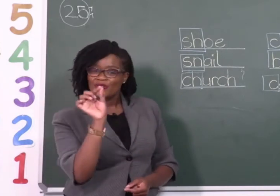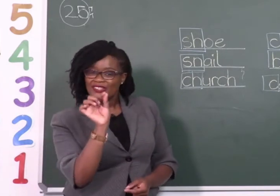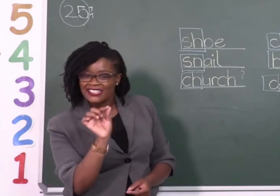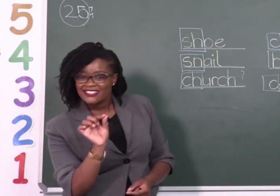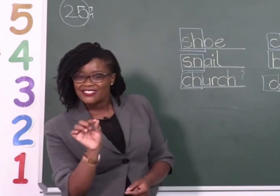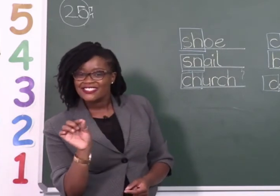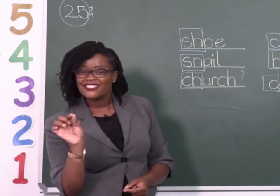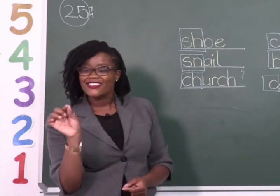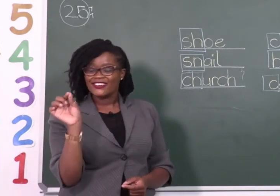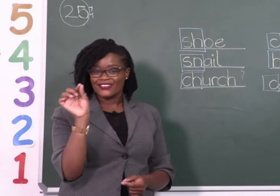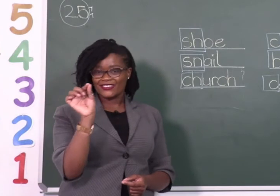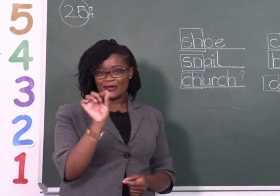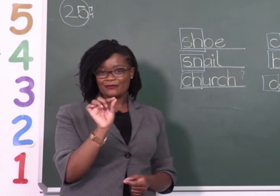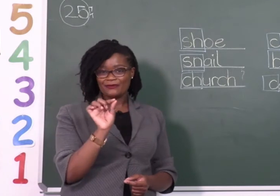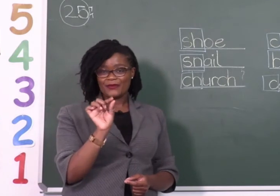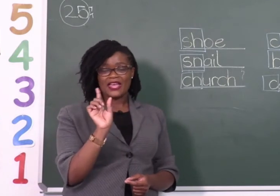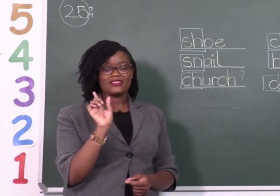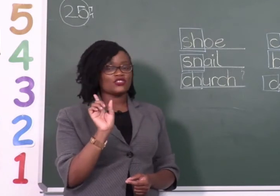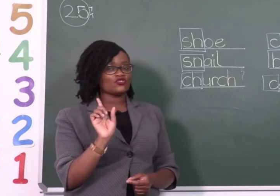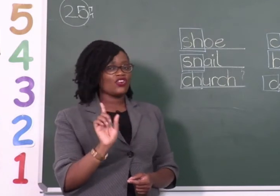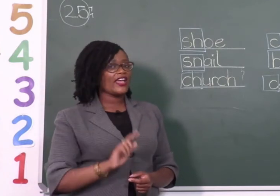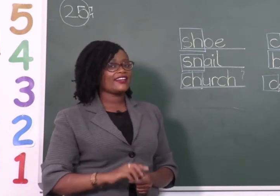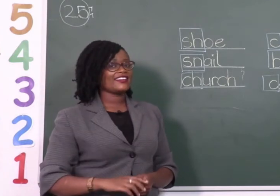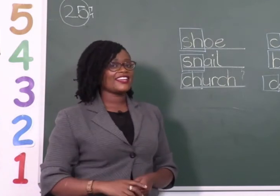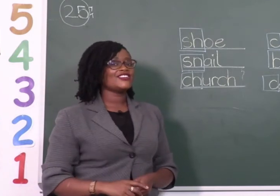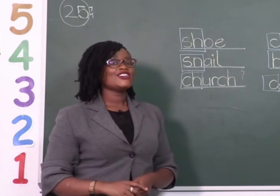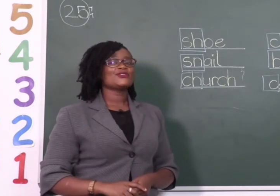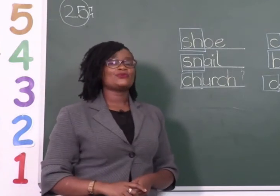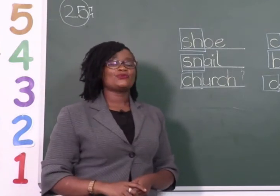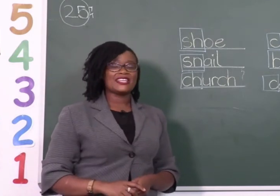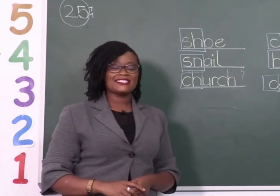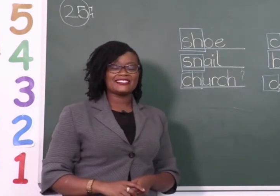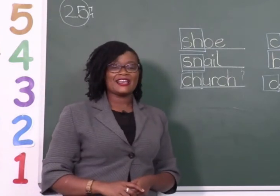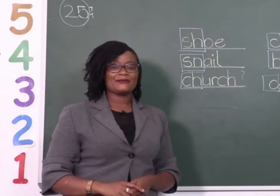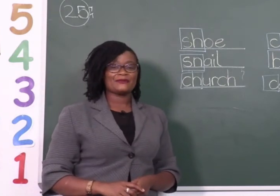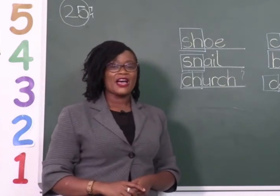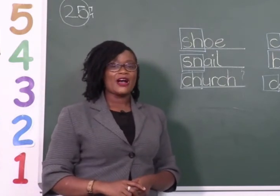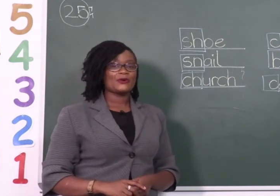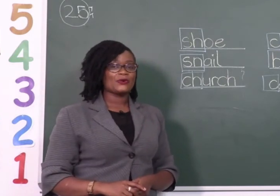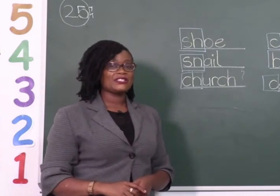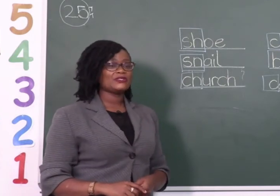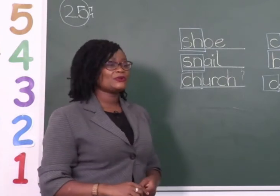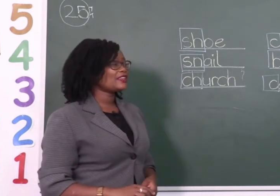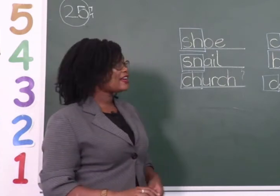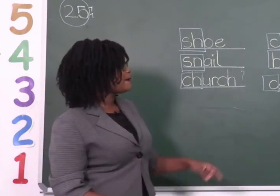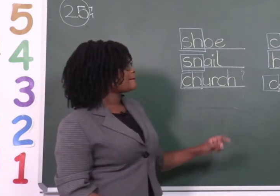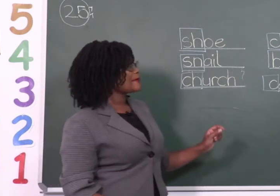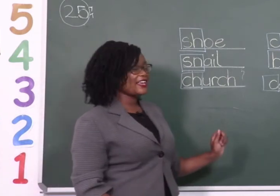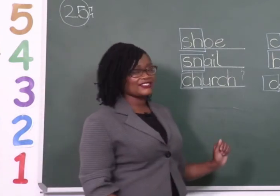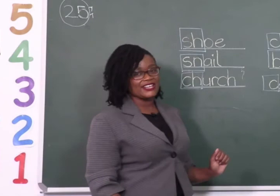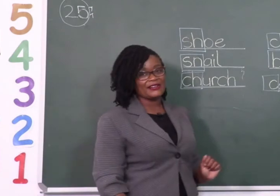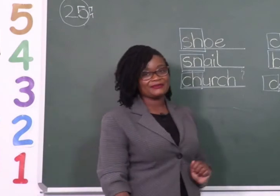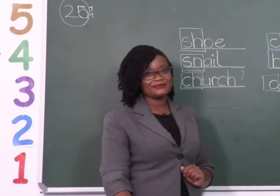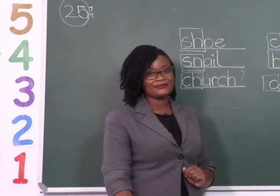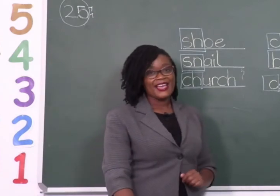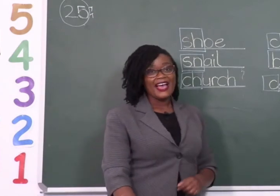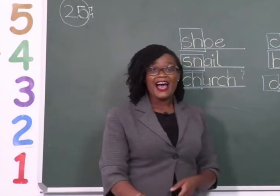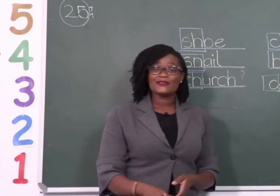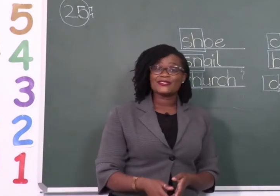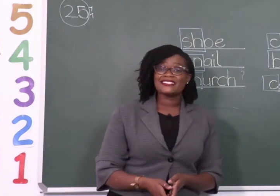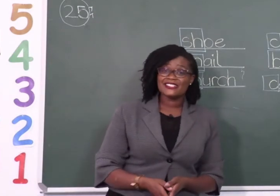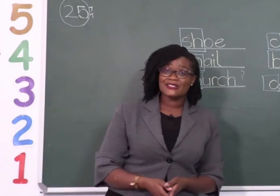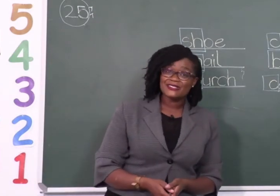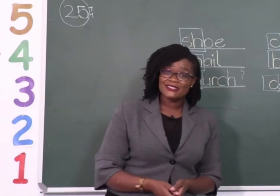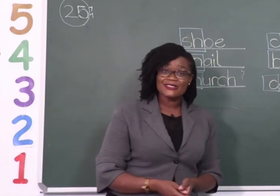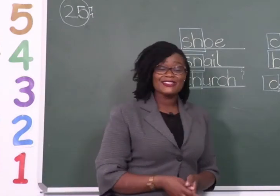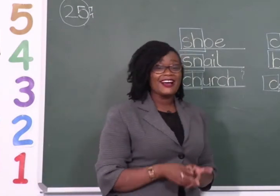don't forget to circle them and then try again to read them. according to the picture. I